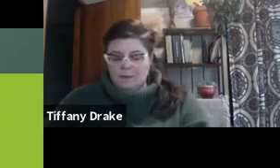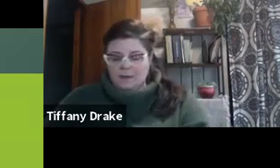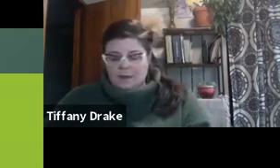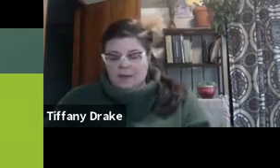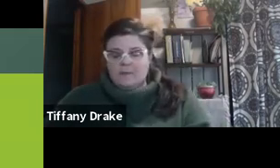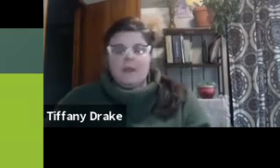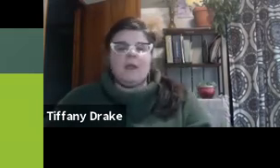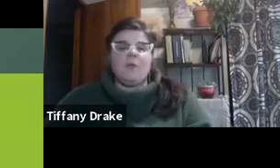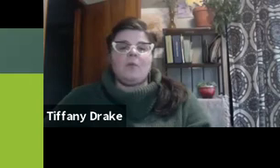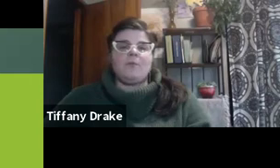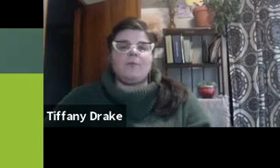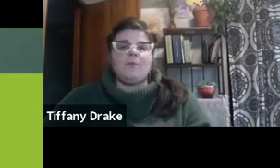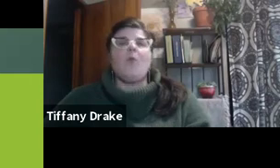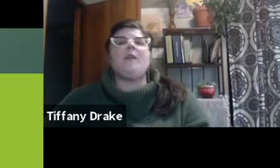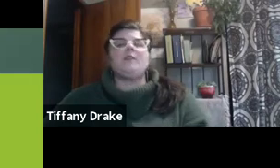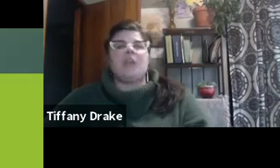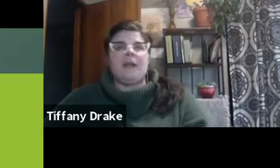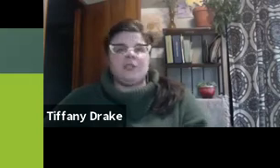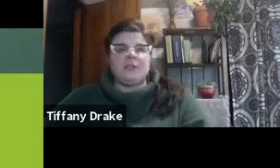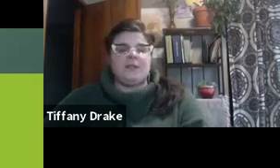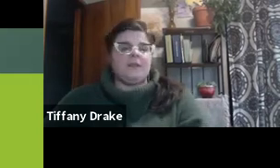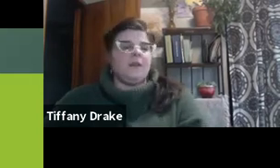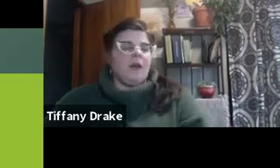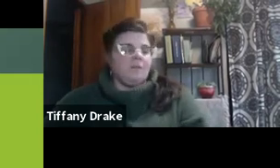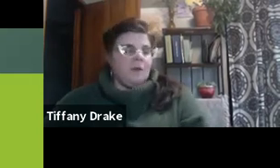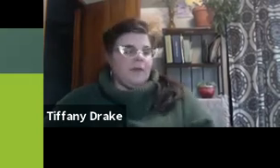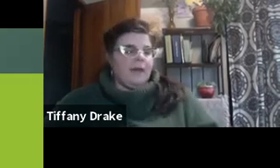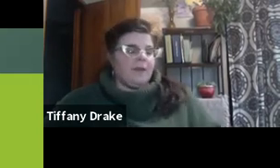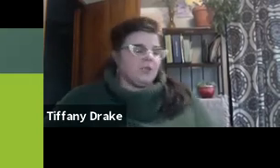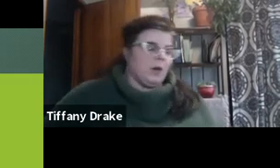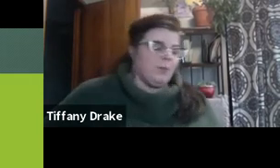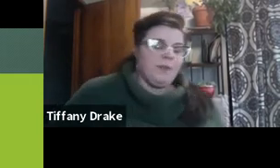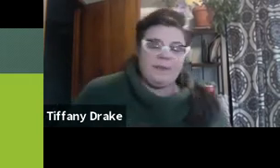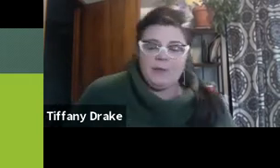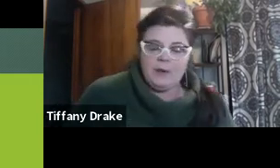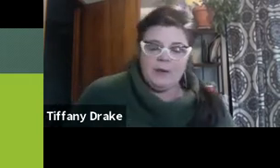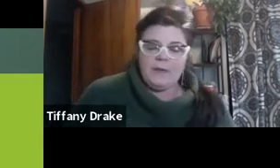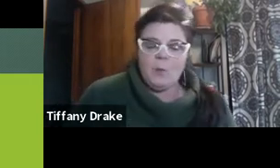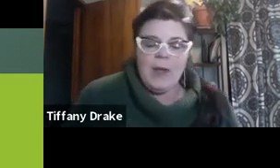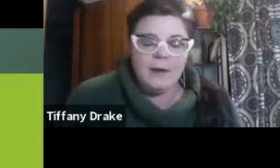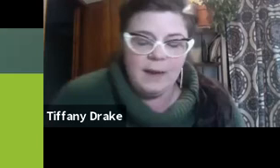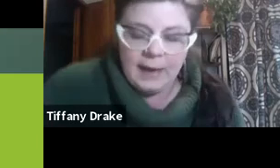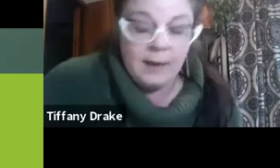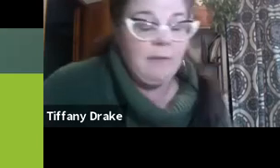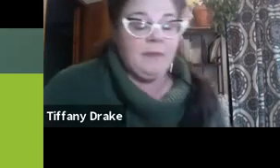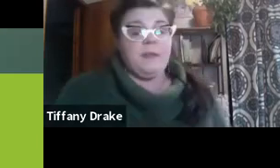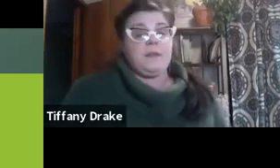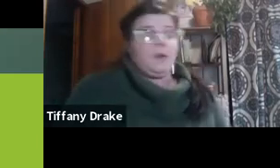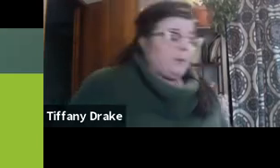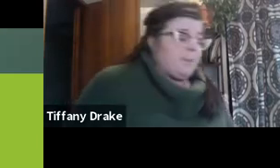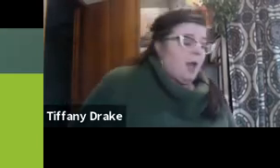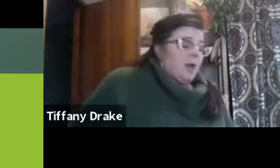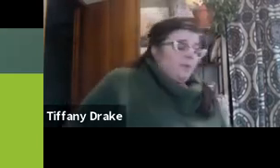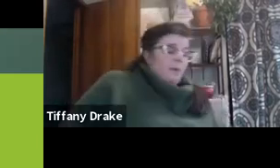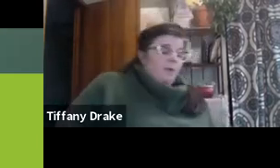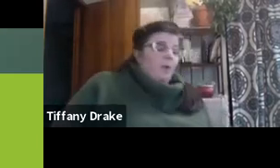things is, one of the challenges I think that a lot of folks have, and I just want to put this out there, is that when, and I see that there